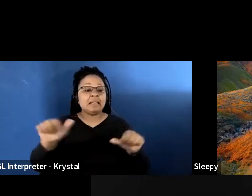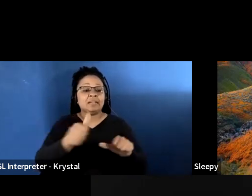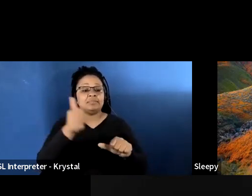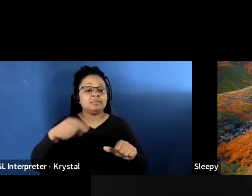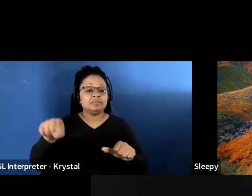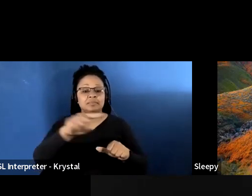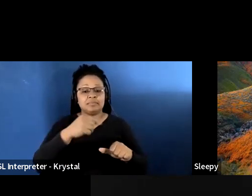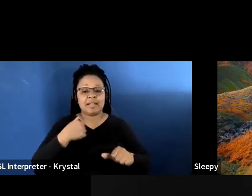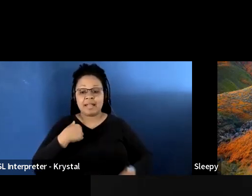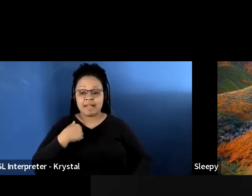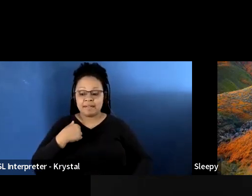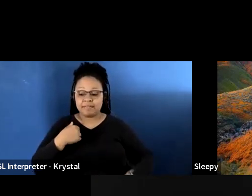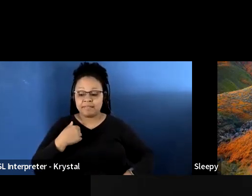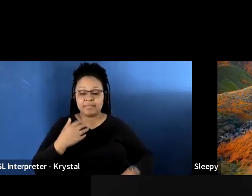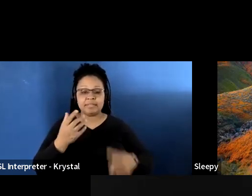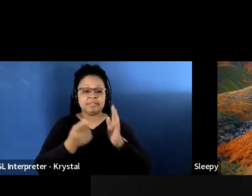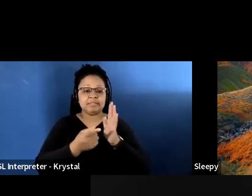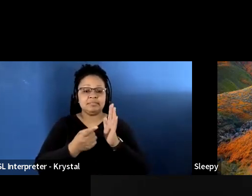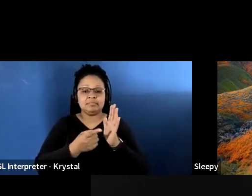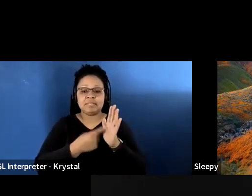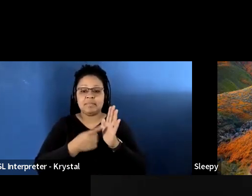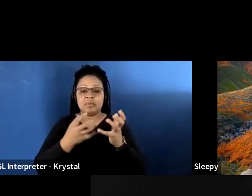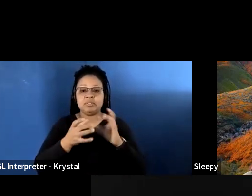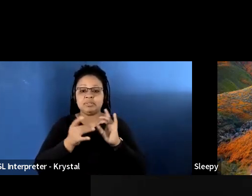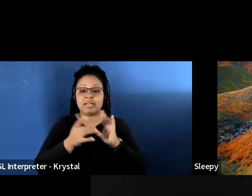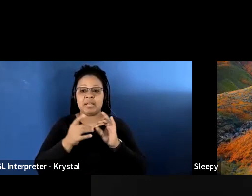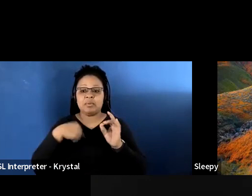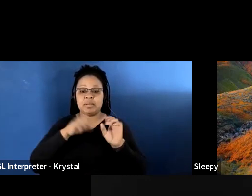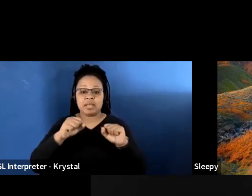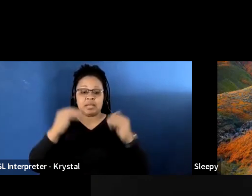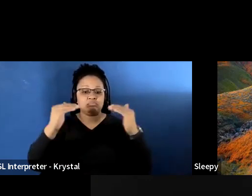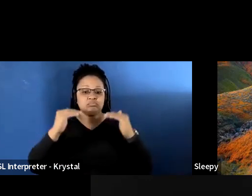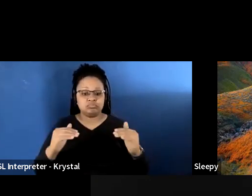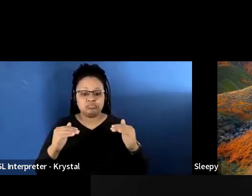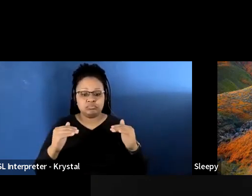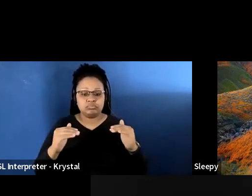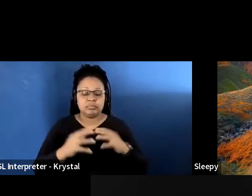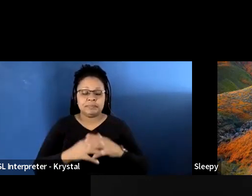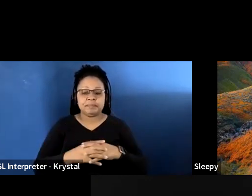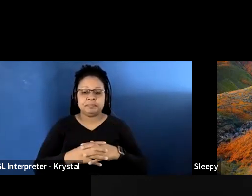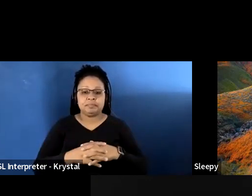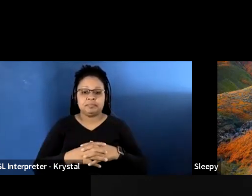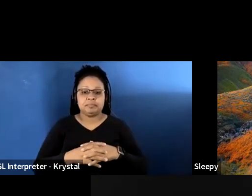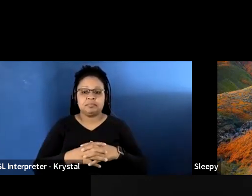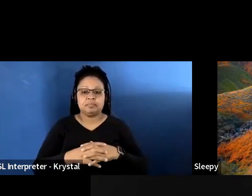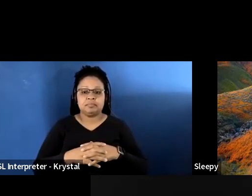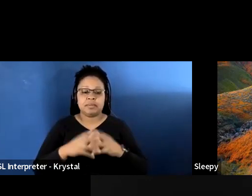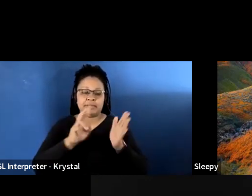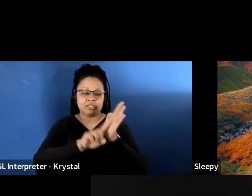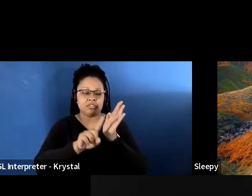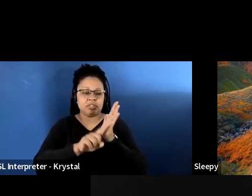any thing they would like to share on that subject? Because we can definitely move down to, or up, I gotta look at my list,